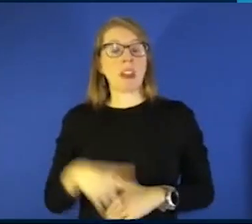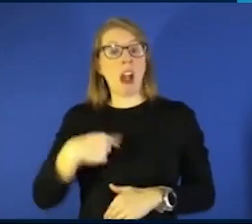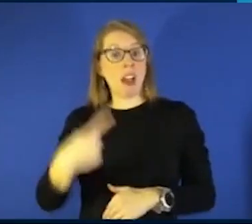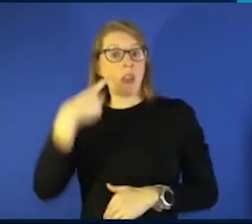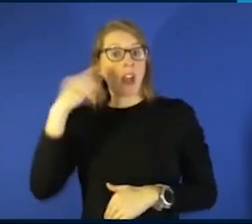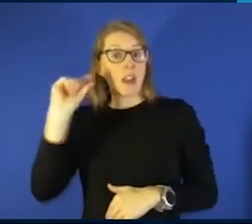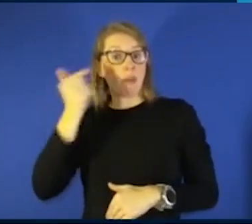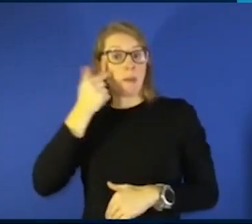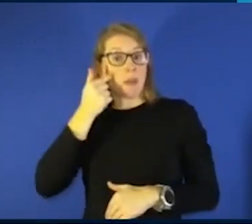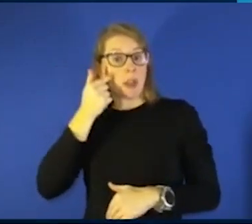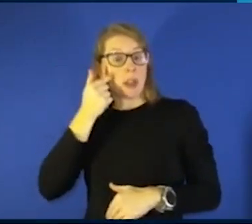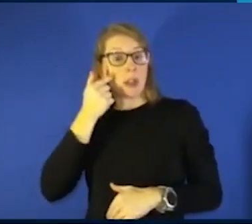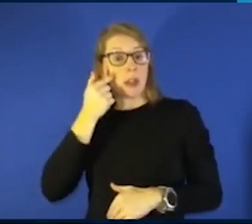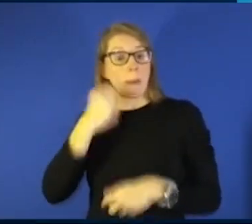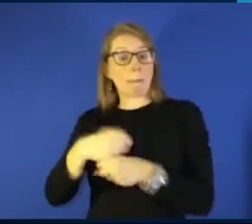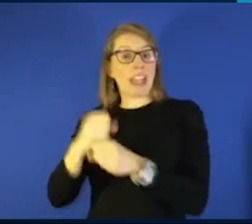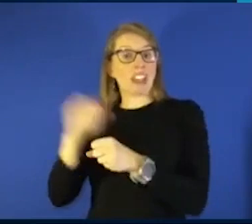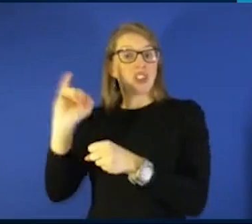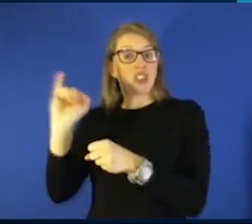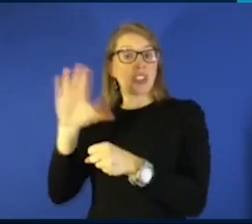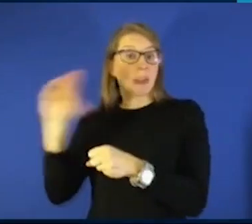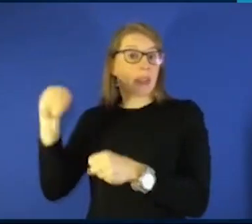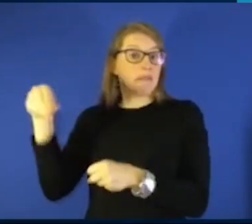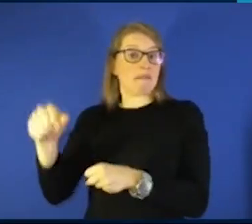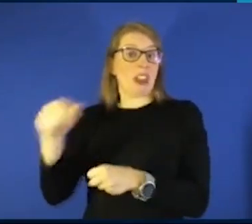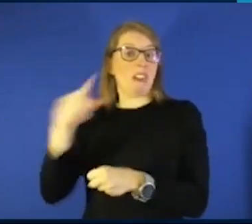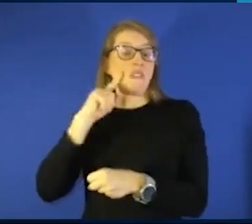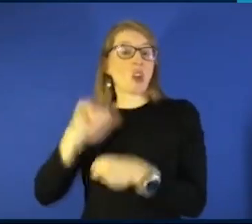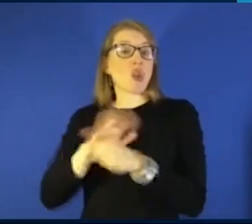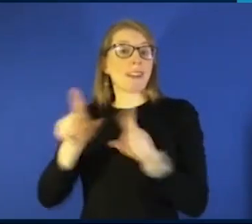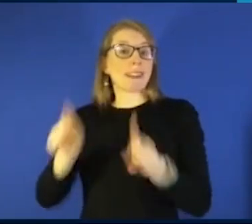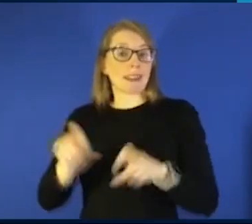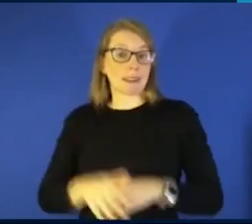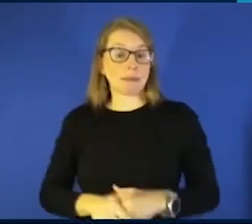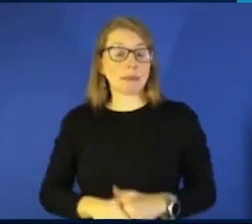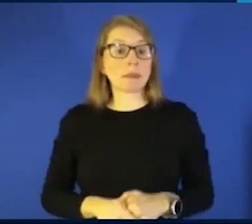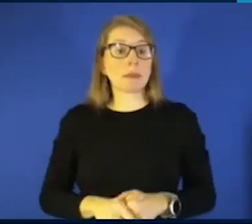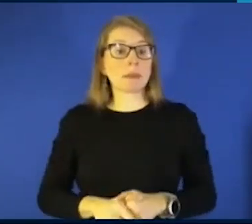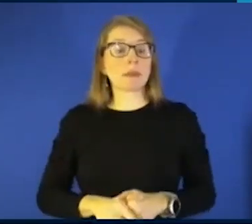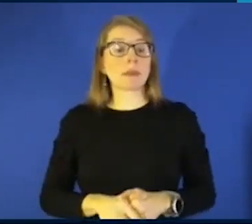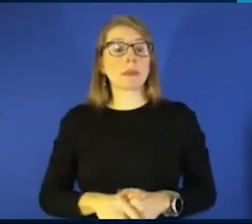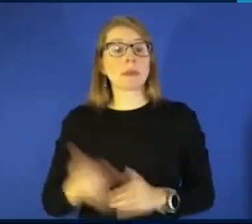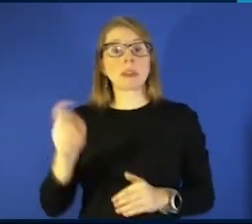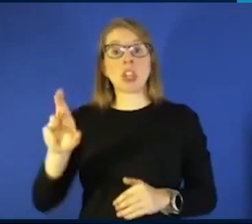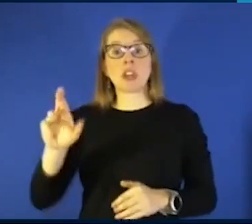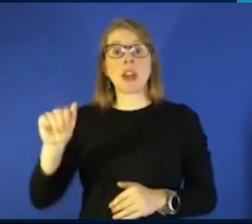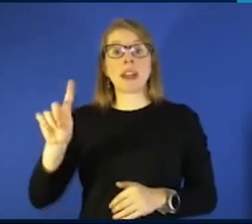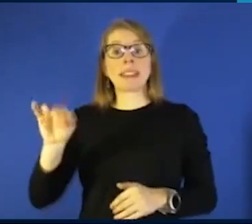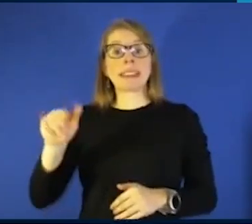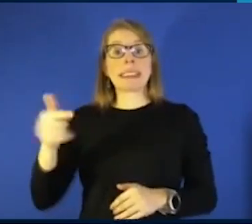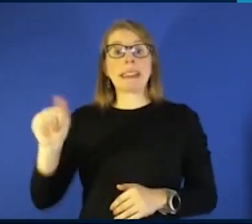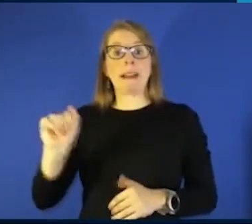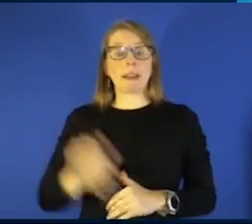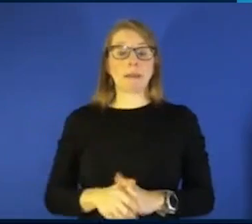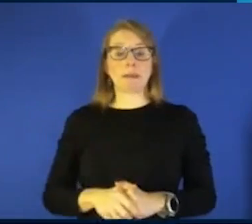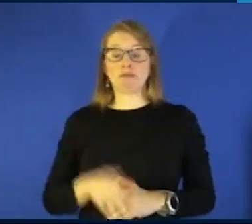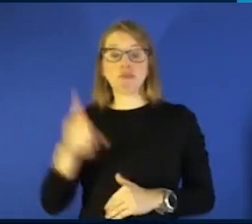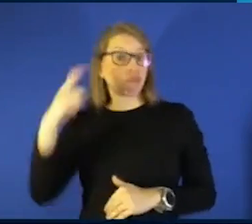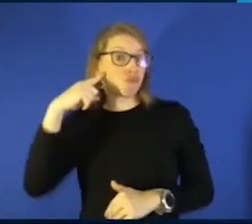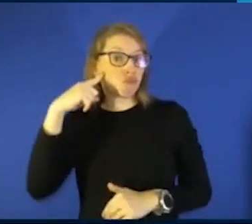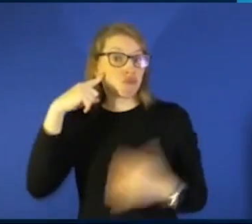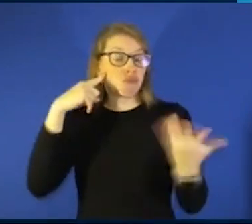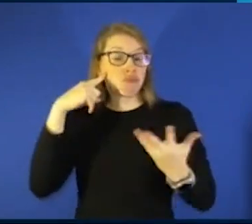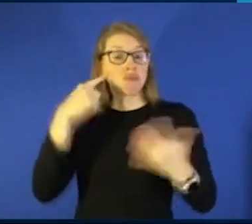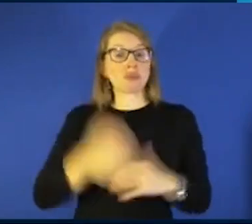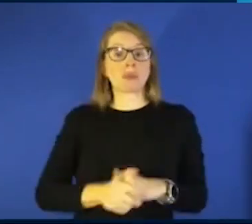to make insurance companies pay for COVID testing. Dr. Adiga, what have you heard about that, and what are you